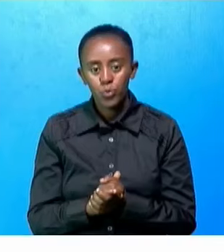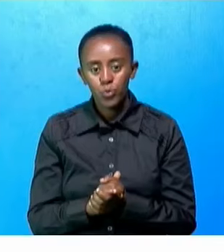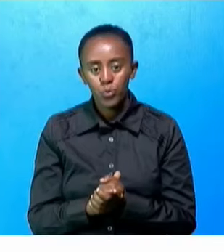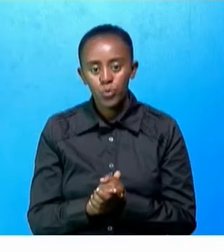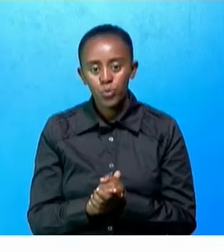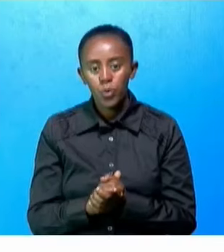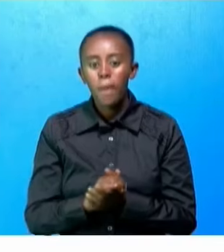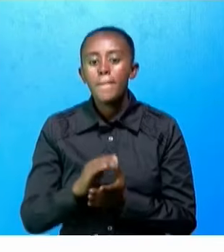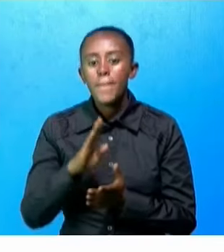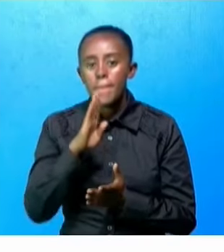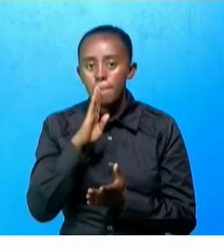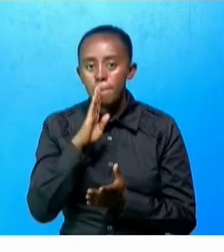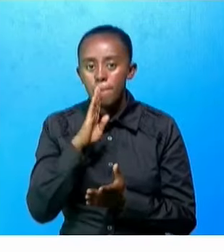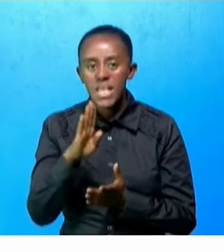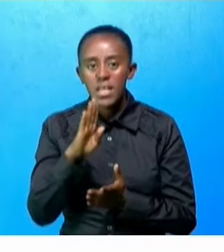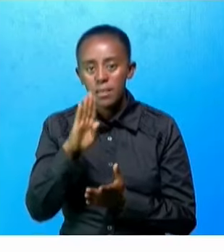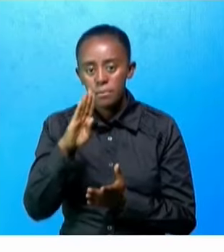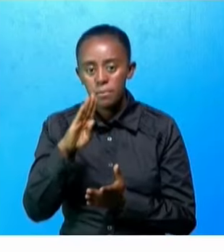be.